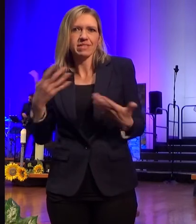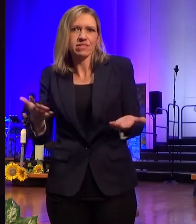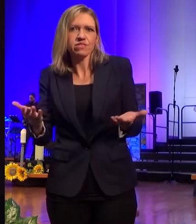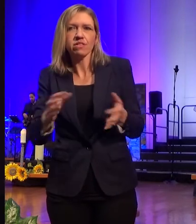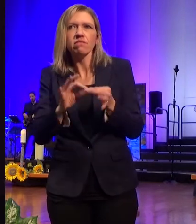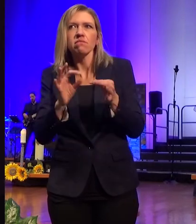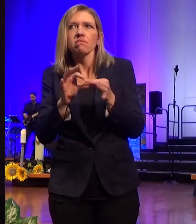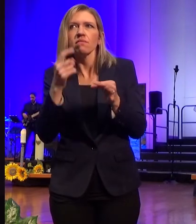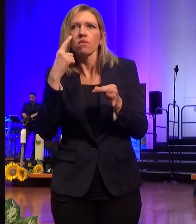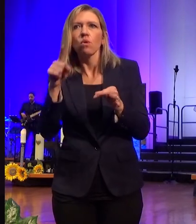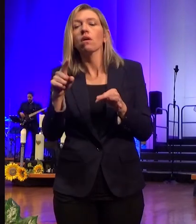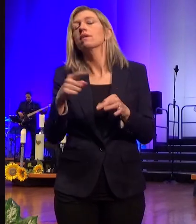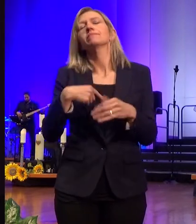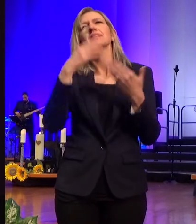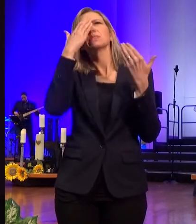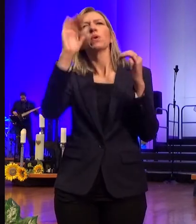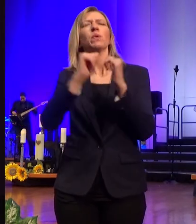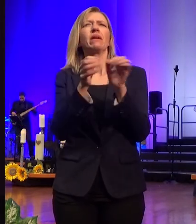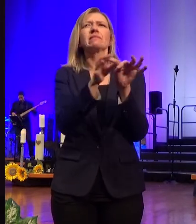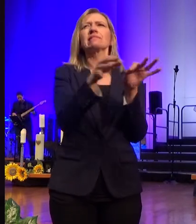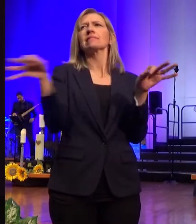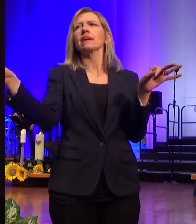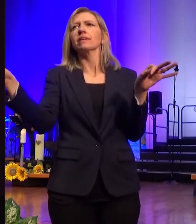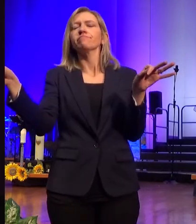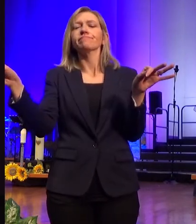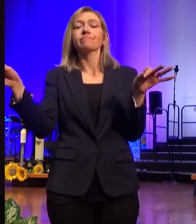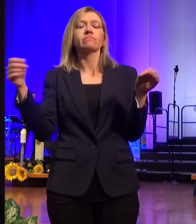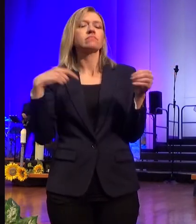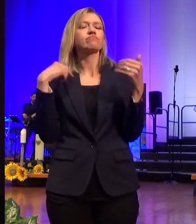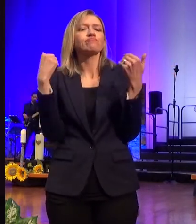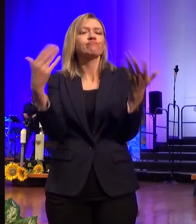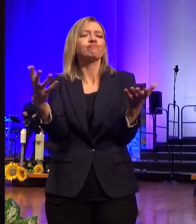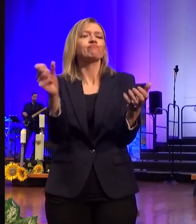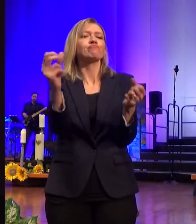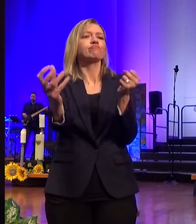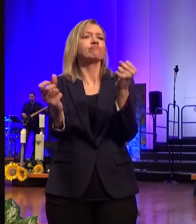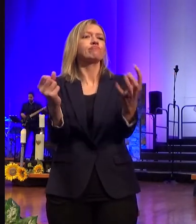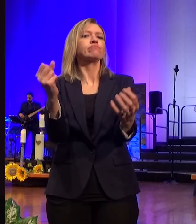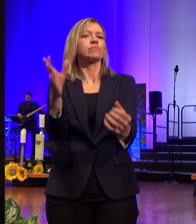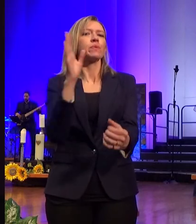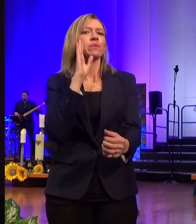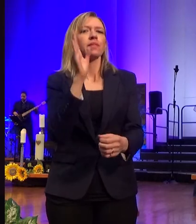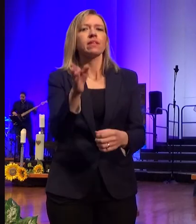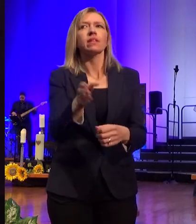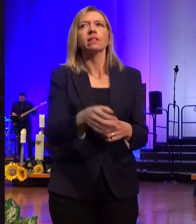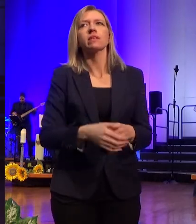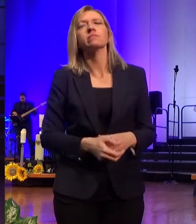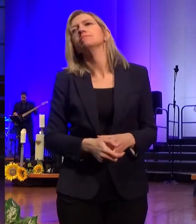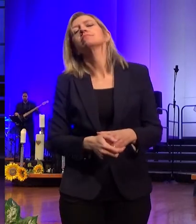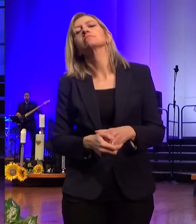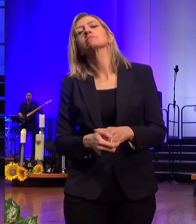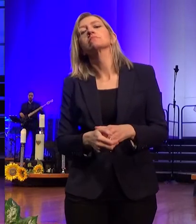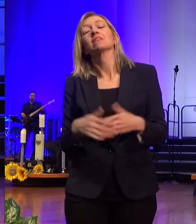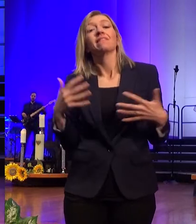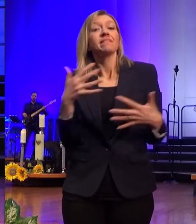for. I don't know how to say it, so I'm just gonna say it,